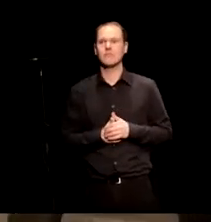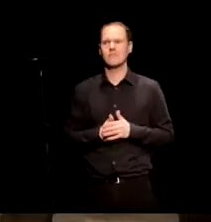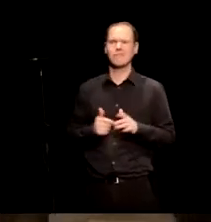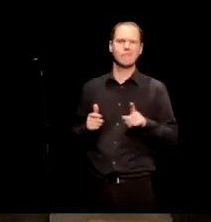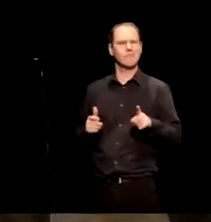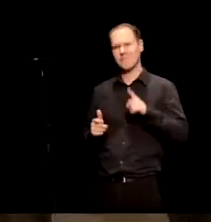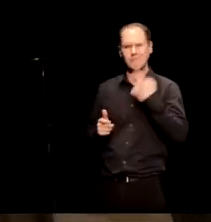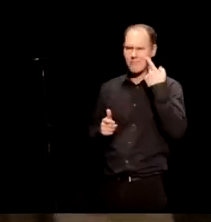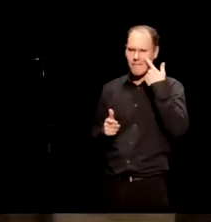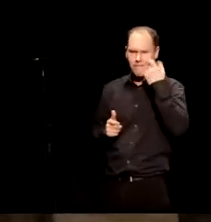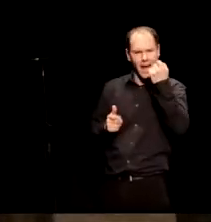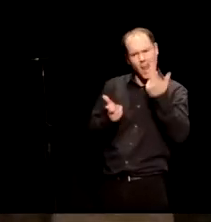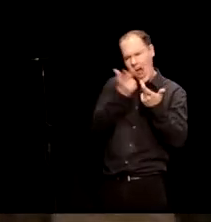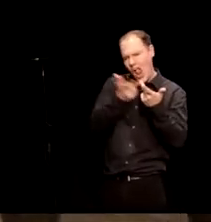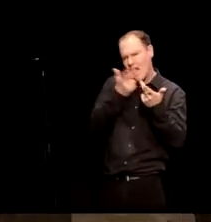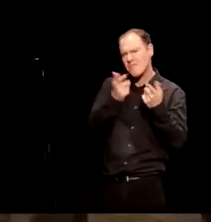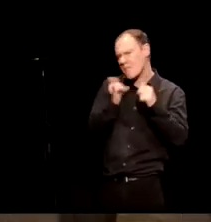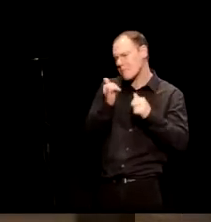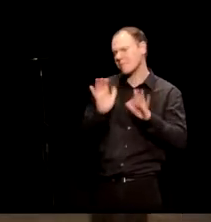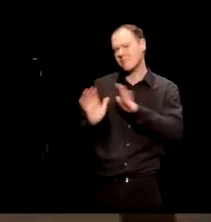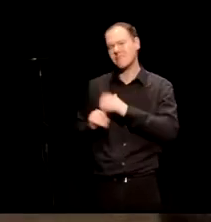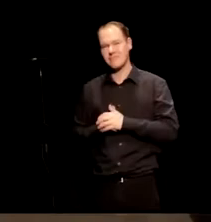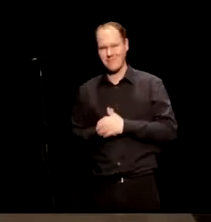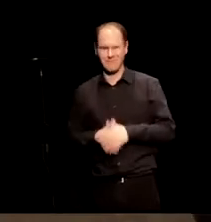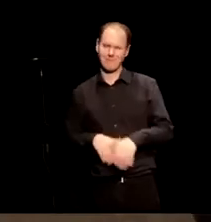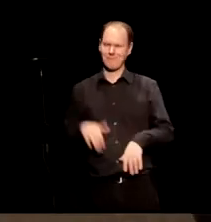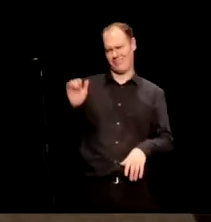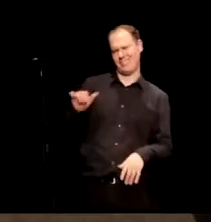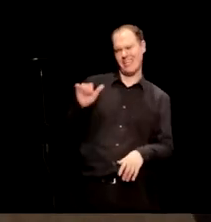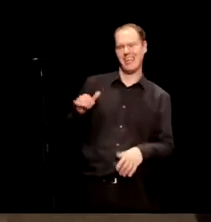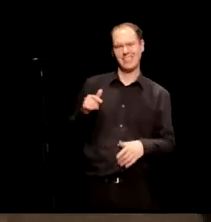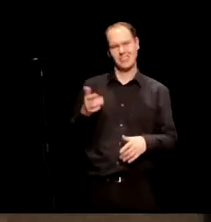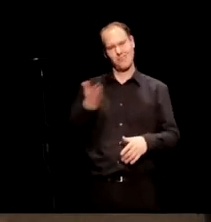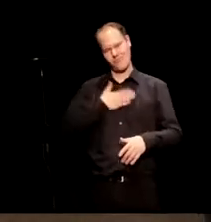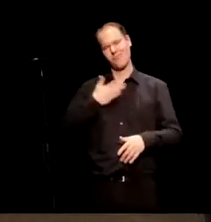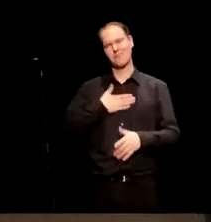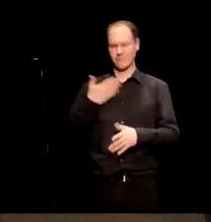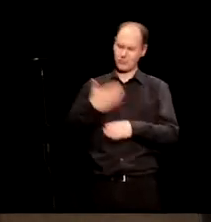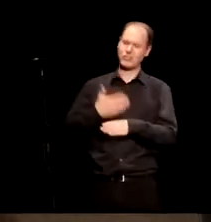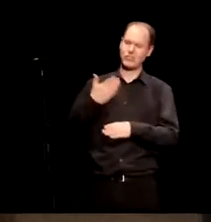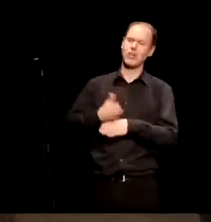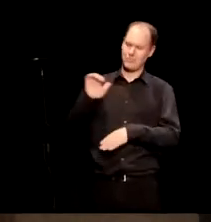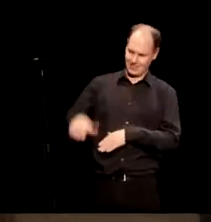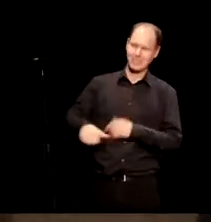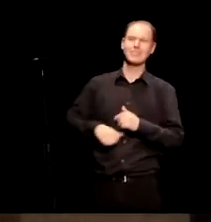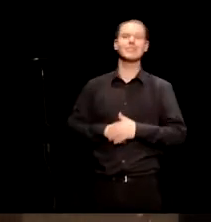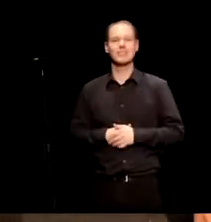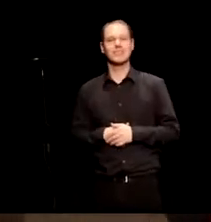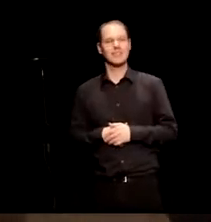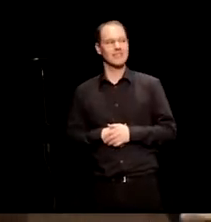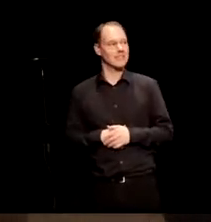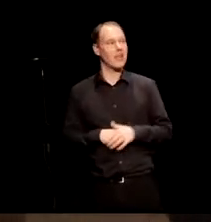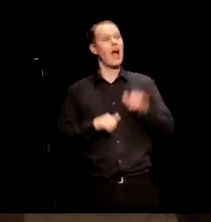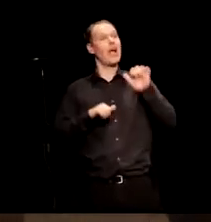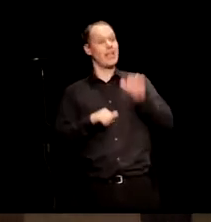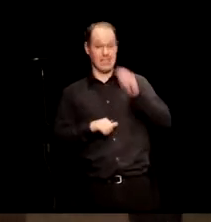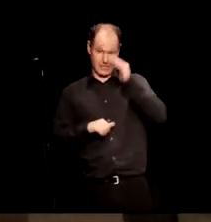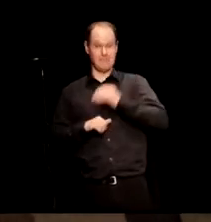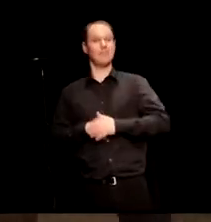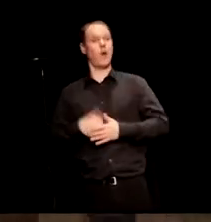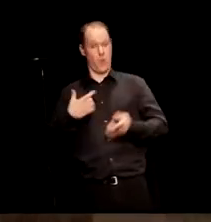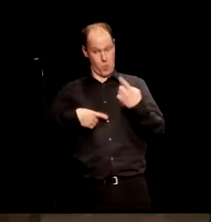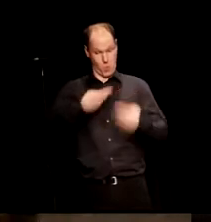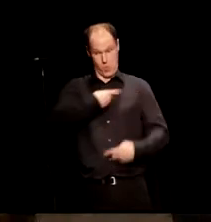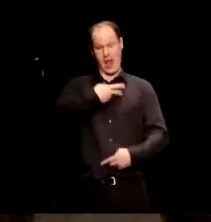Not if we can find something else to do. Yes, we would like to have a job. Yes, sir.